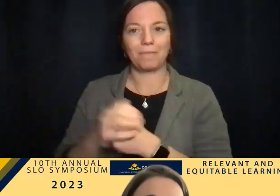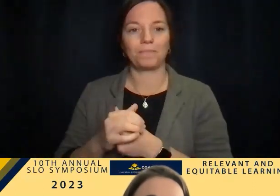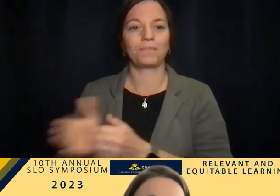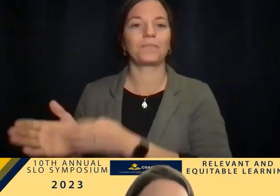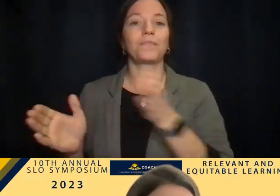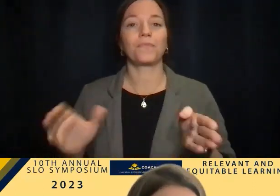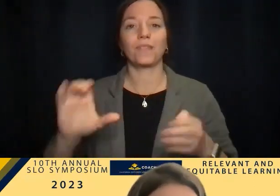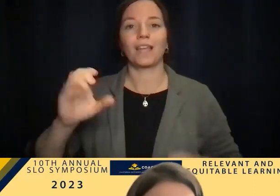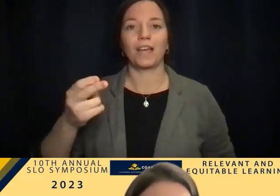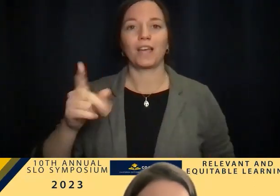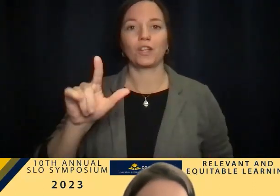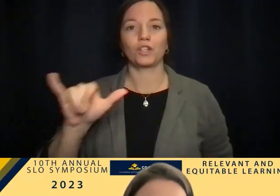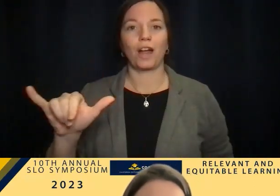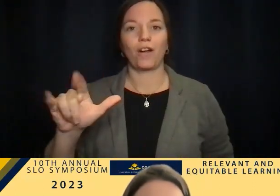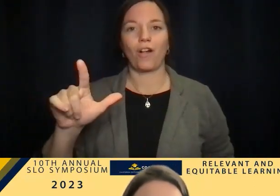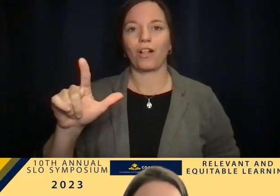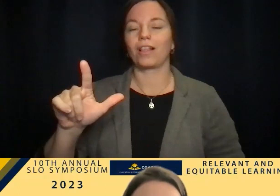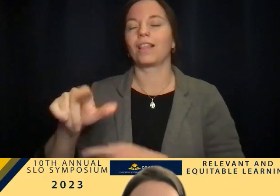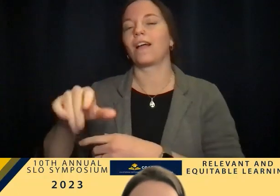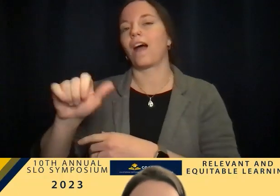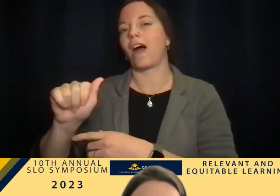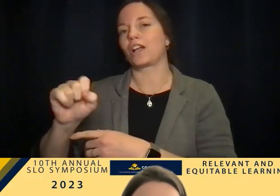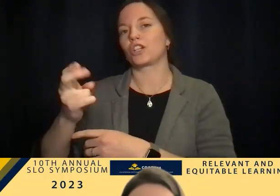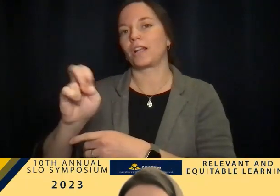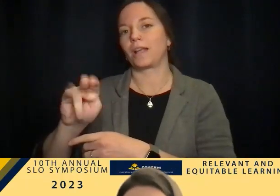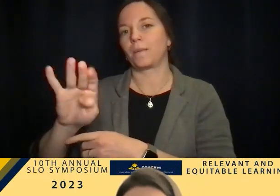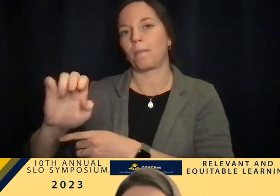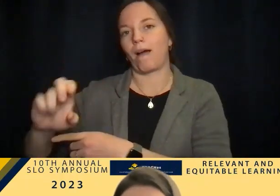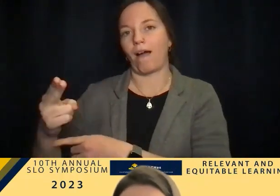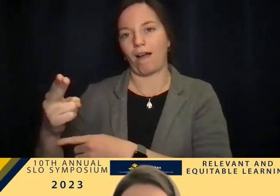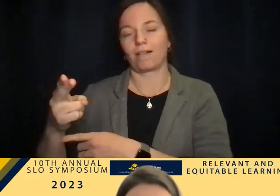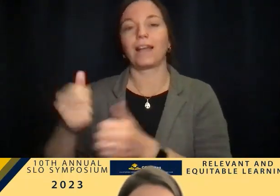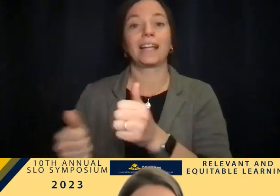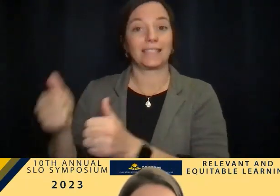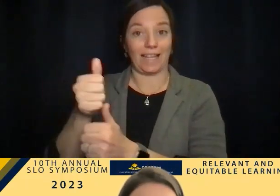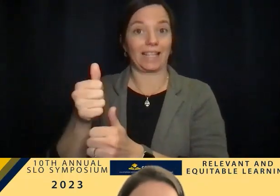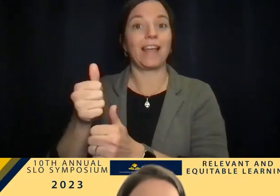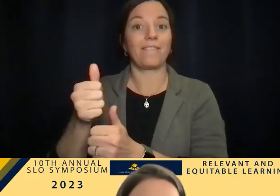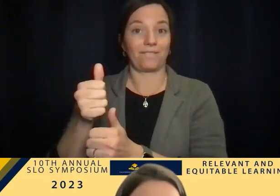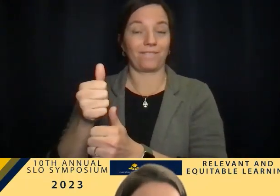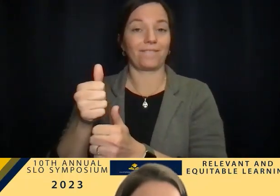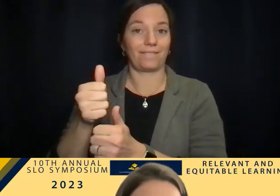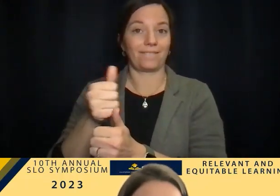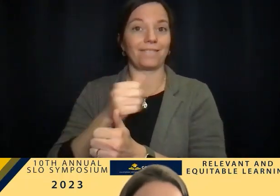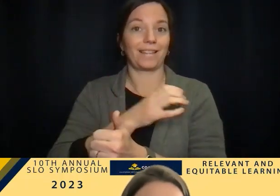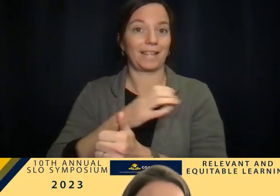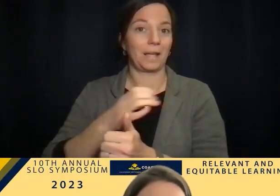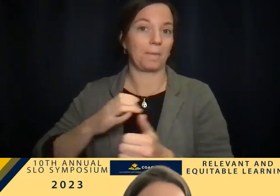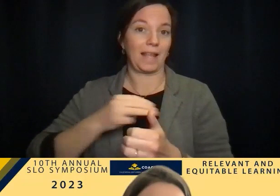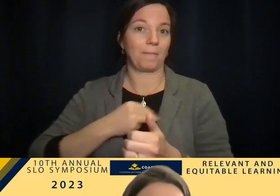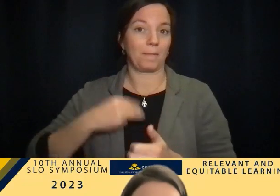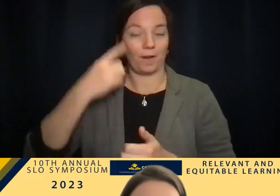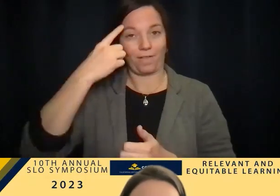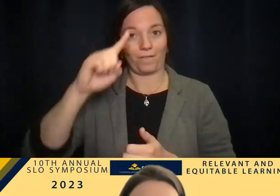Cheryl Aschenbach has been an executive committee member for over 5 years of the